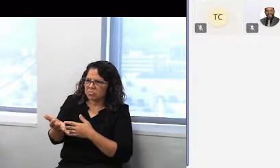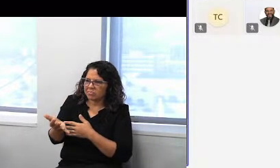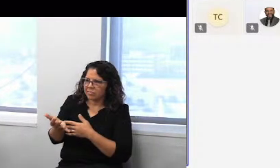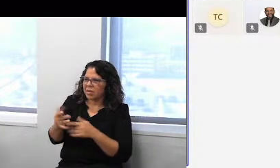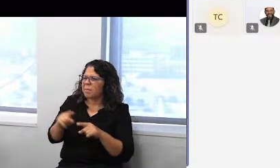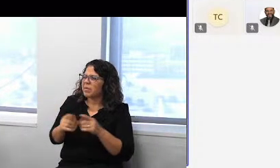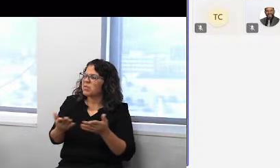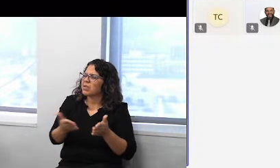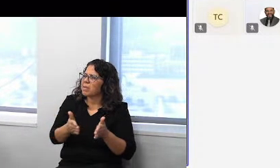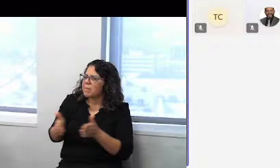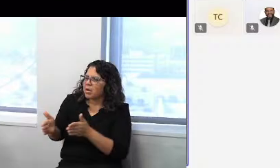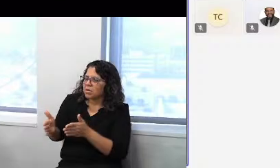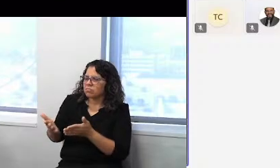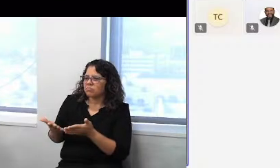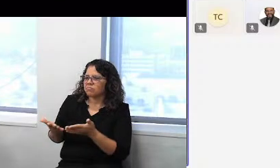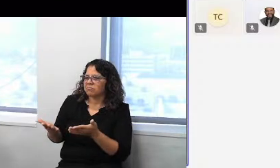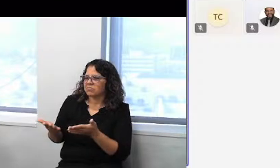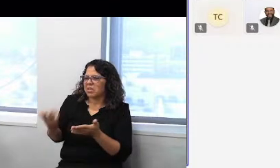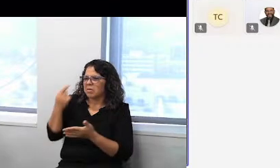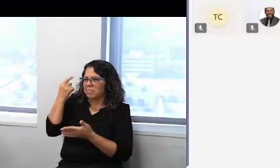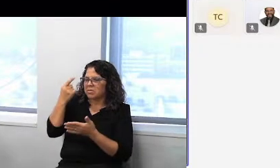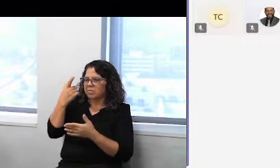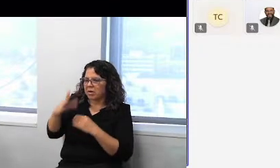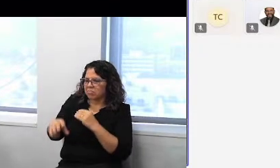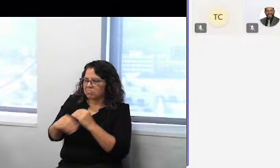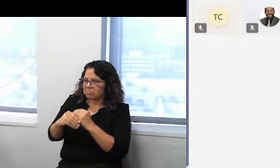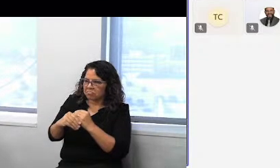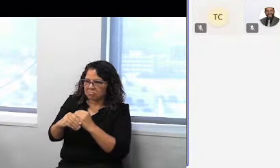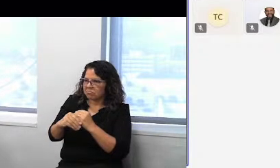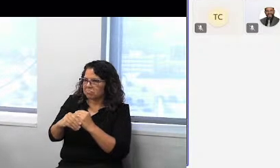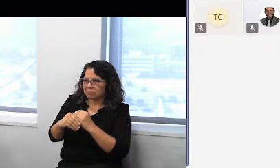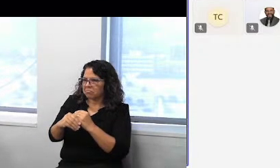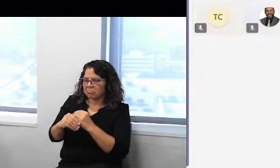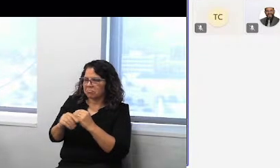adding capacity later when it turns out to be necessary